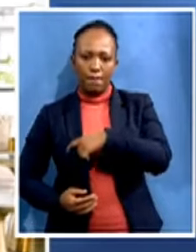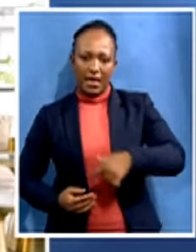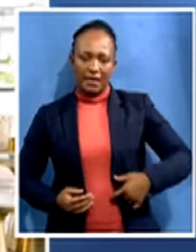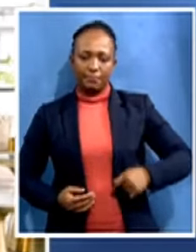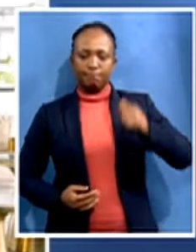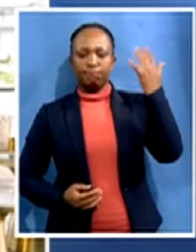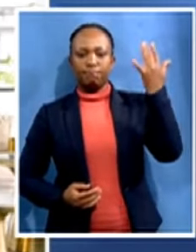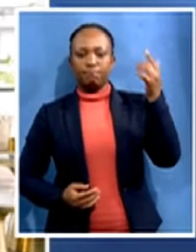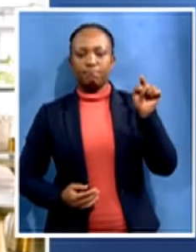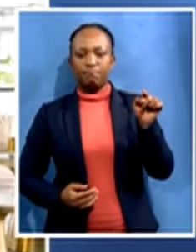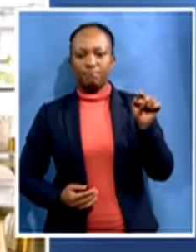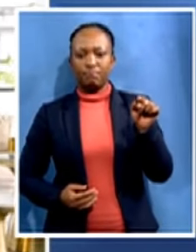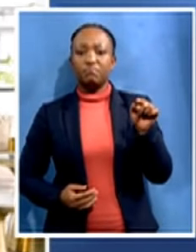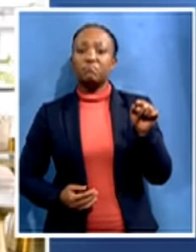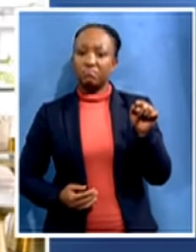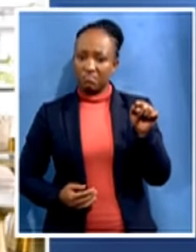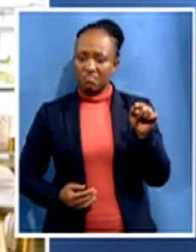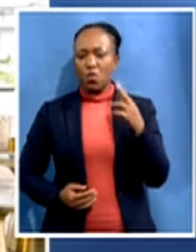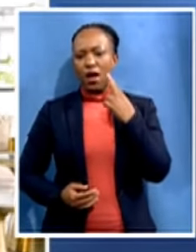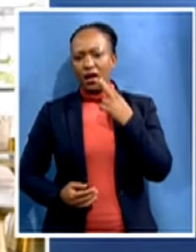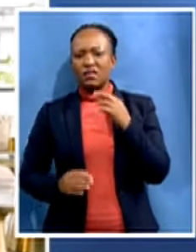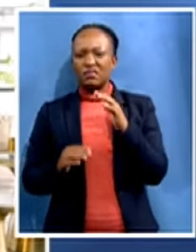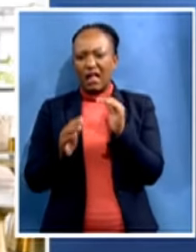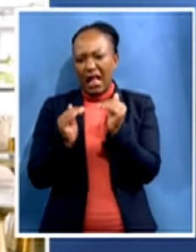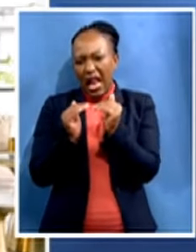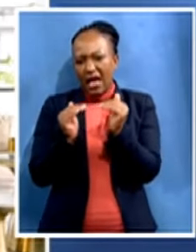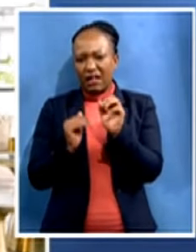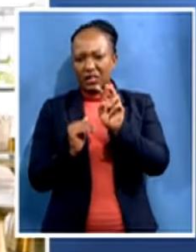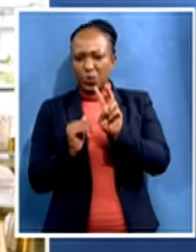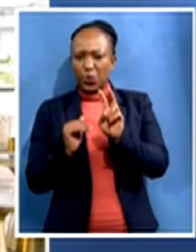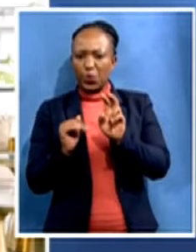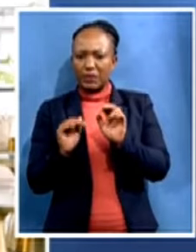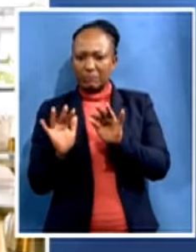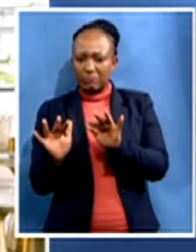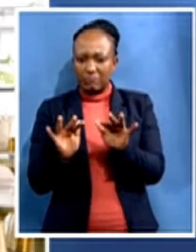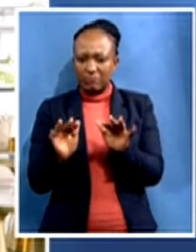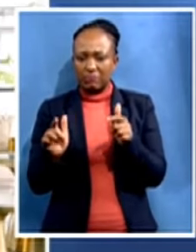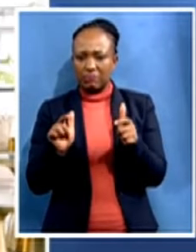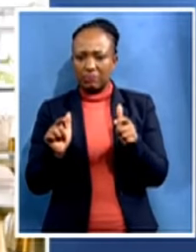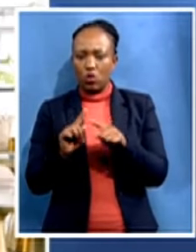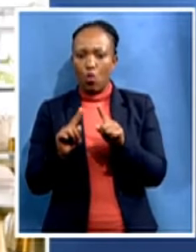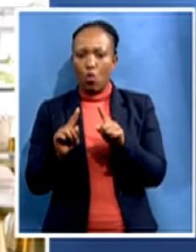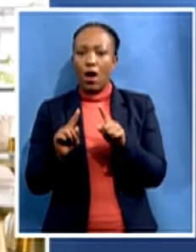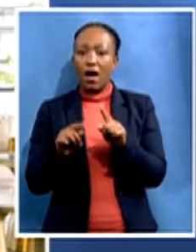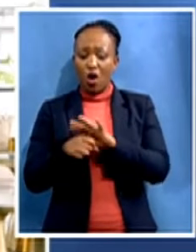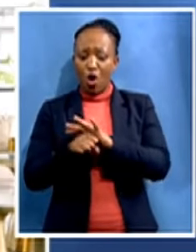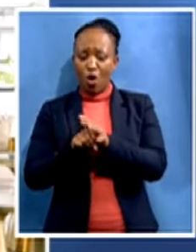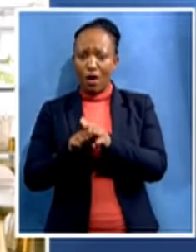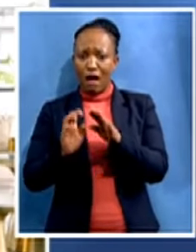lenient. There is a steep rise in terms of infections, especially here in Gauteng. We had